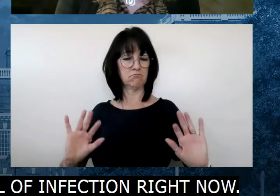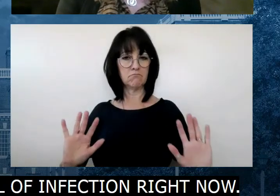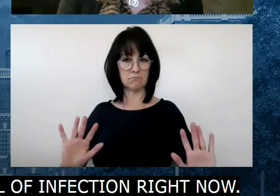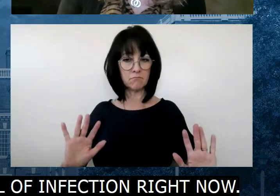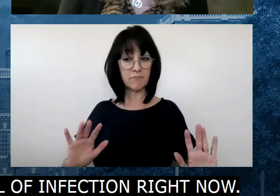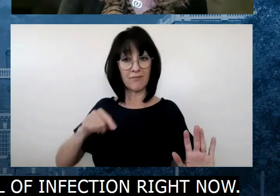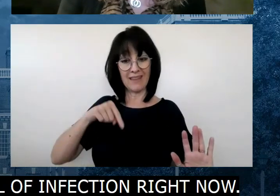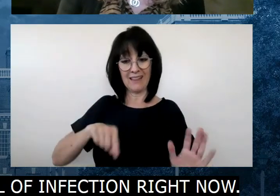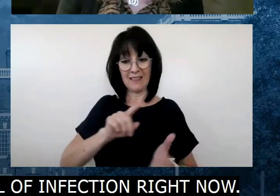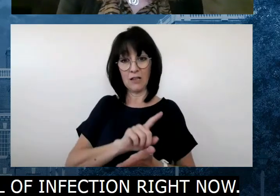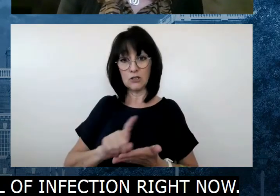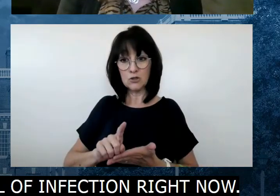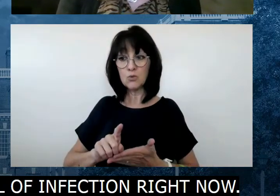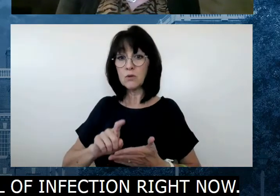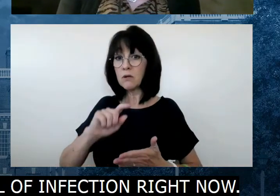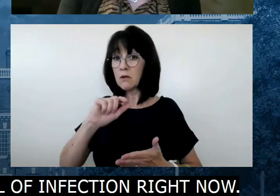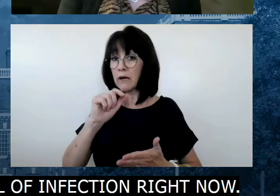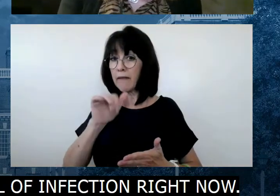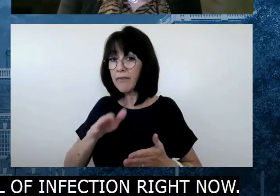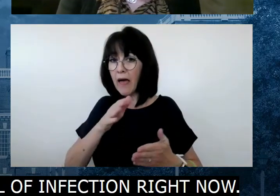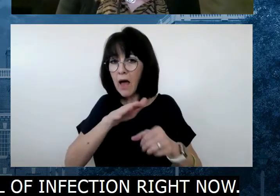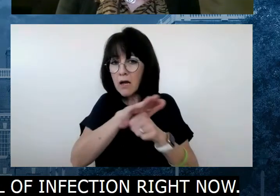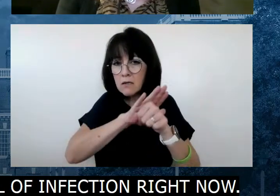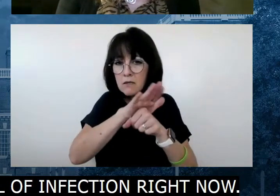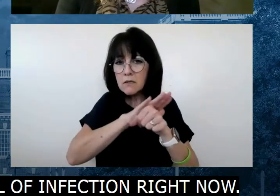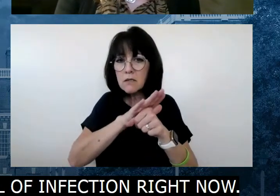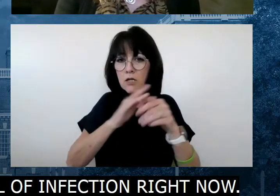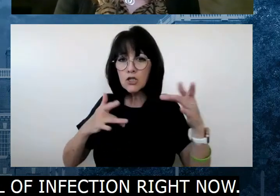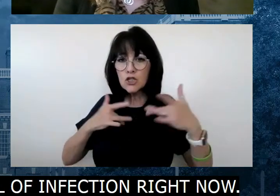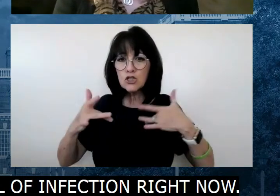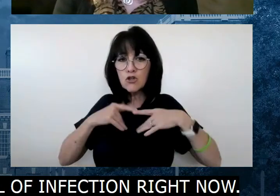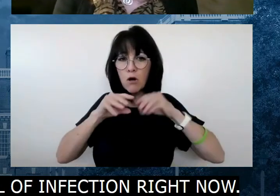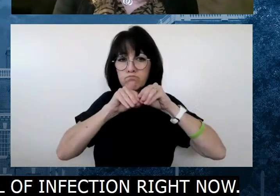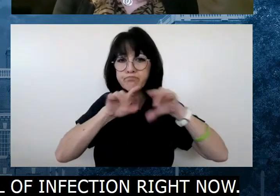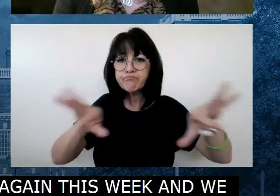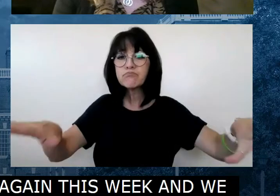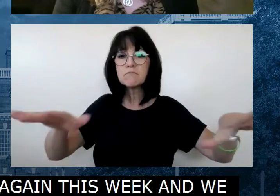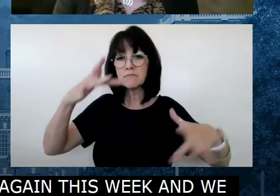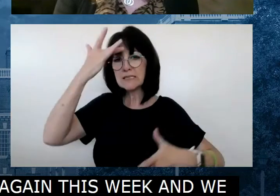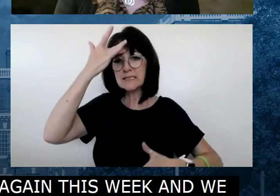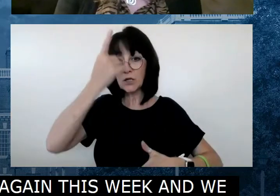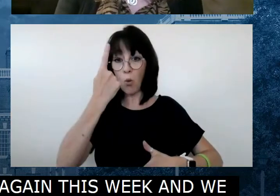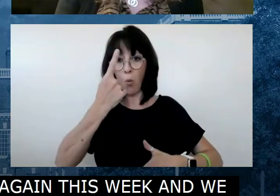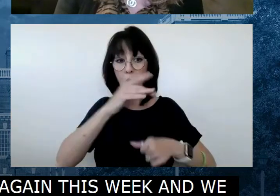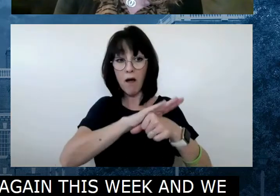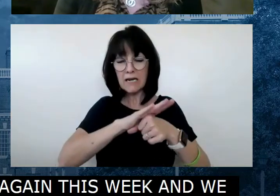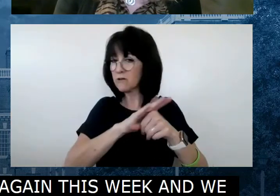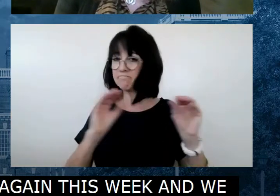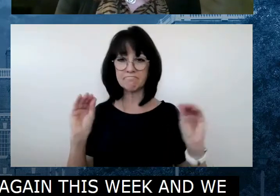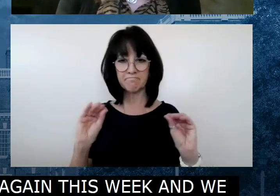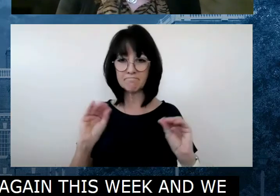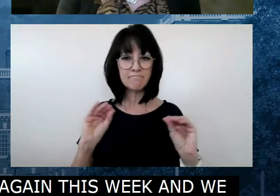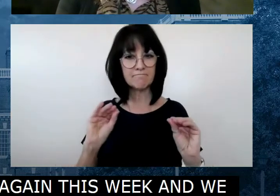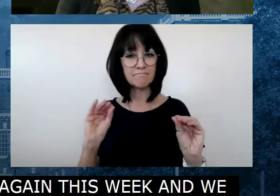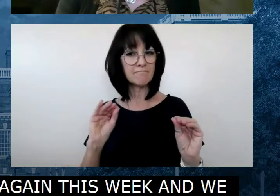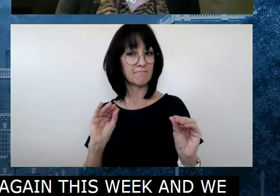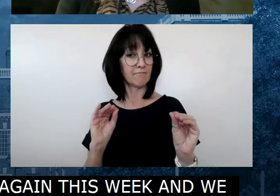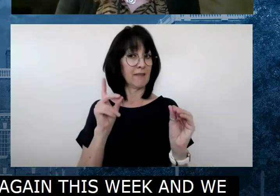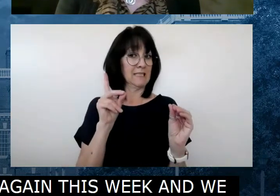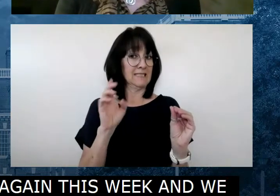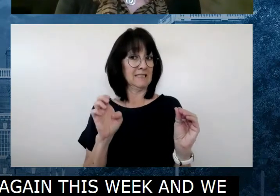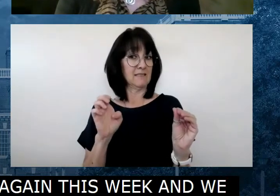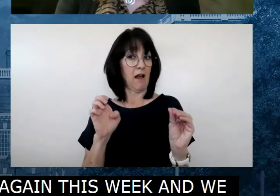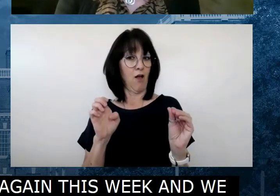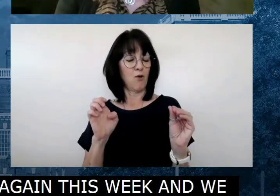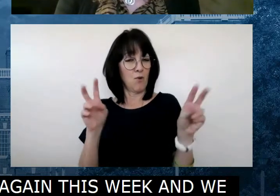and we will keep an eye on that. But right now, overall in Delaware, we're pretty quiet